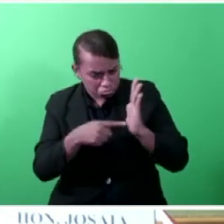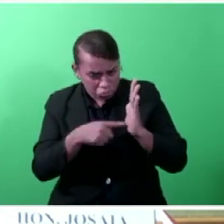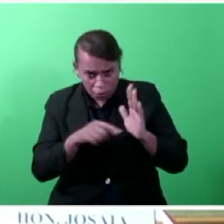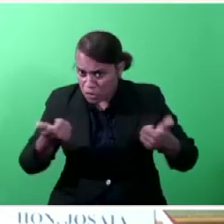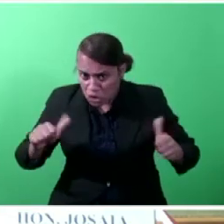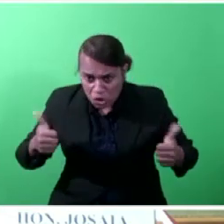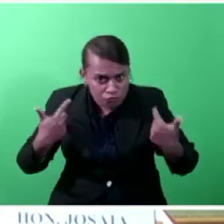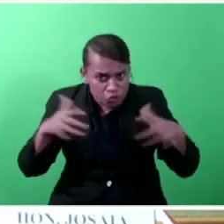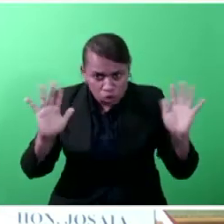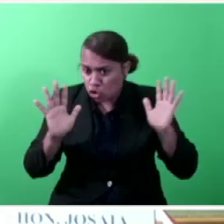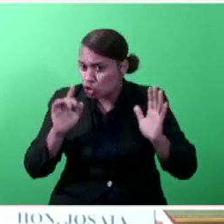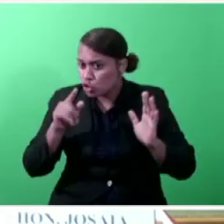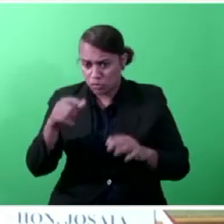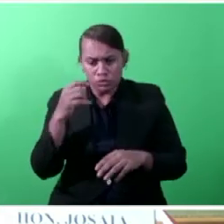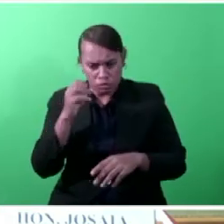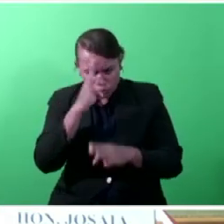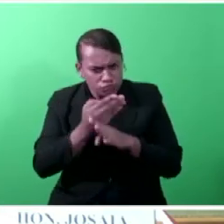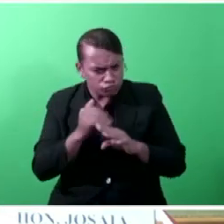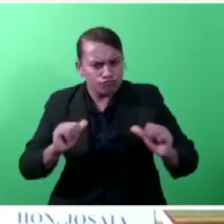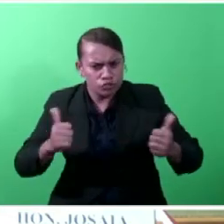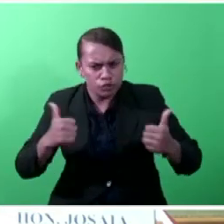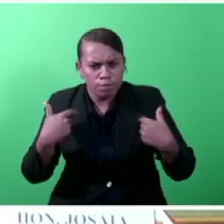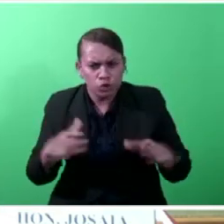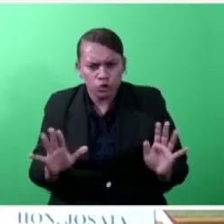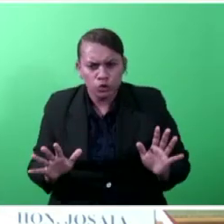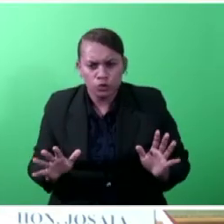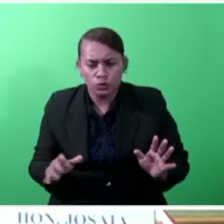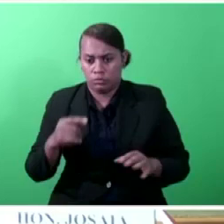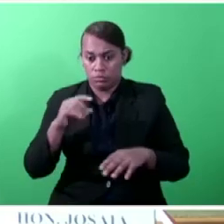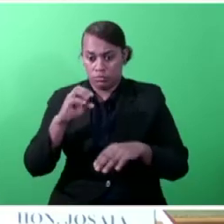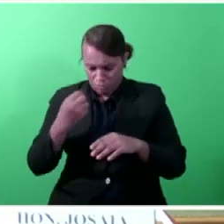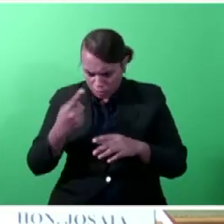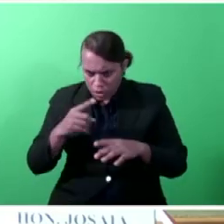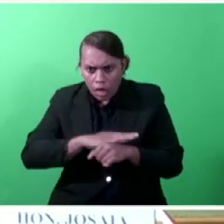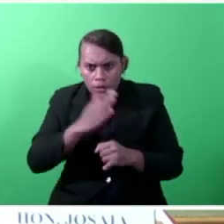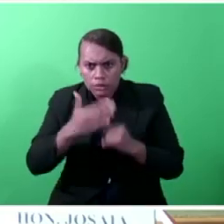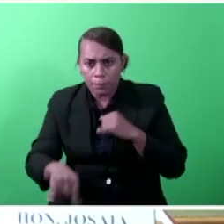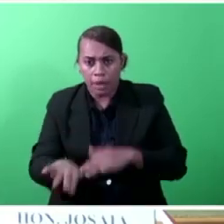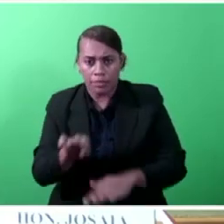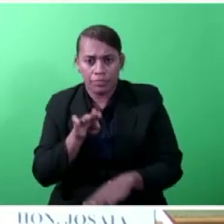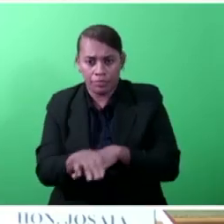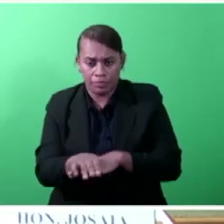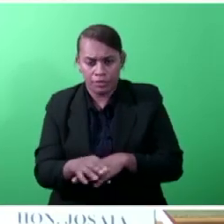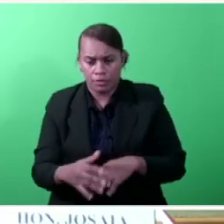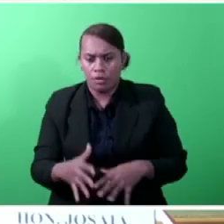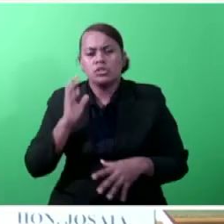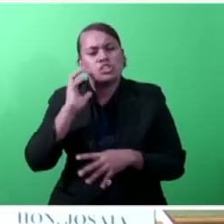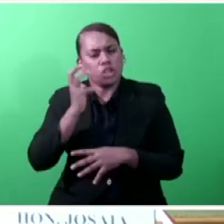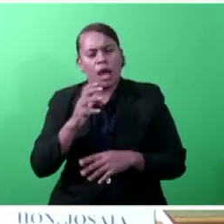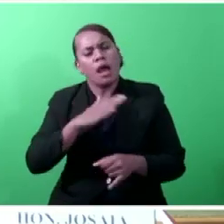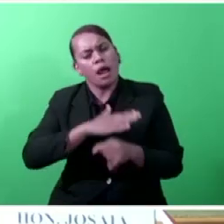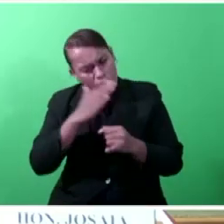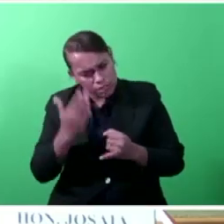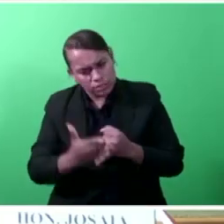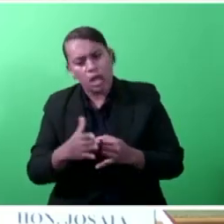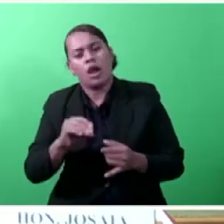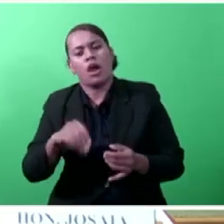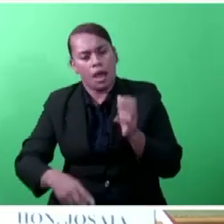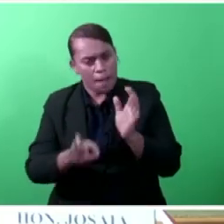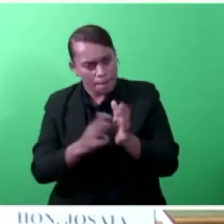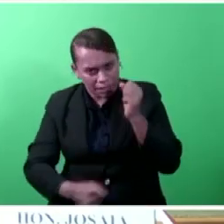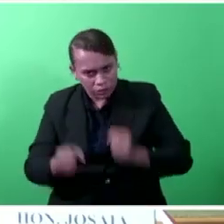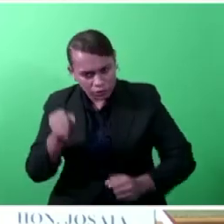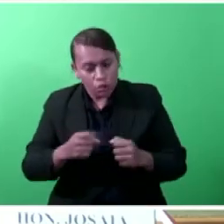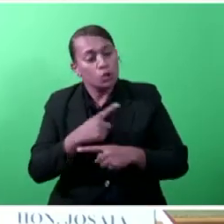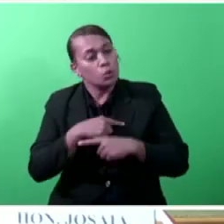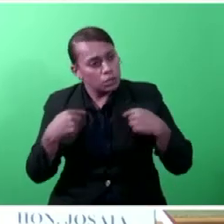finish by end of this month, end of March, we will then go out to members